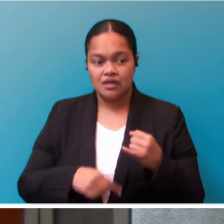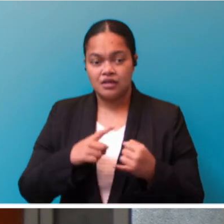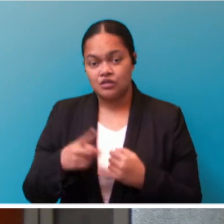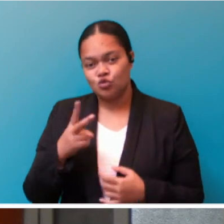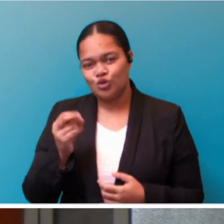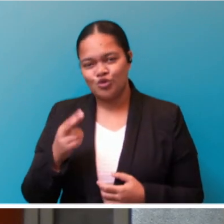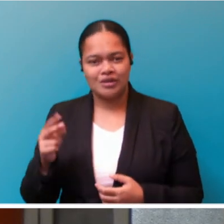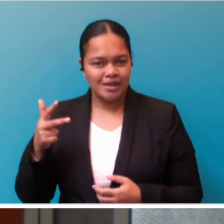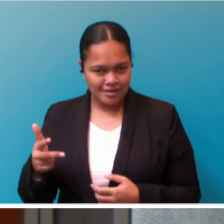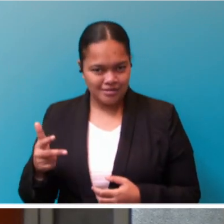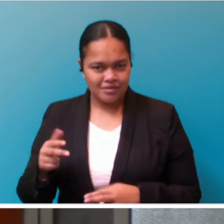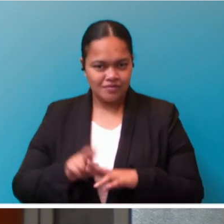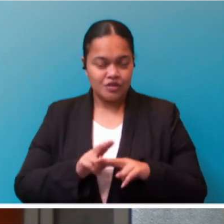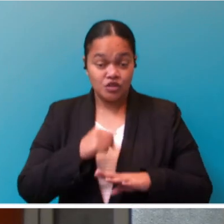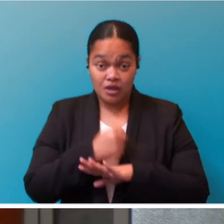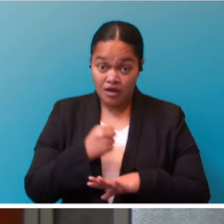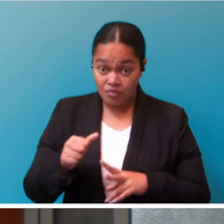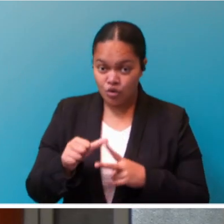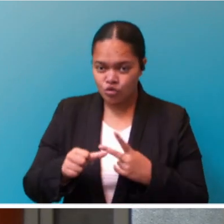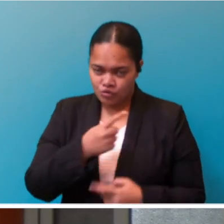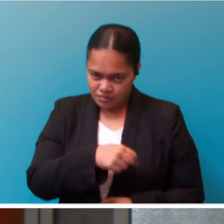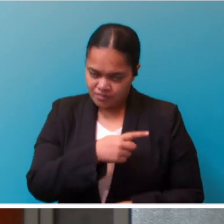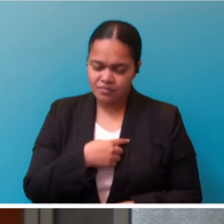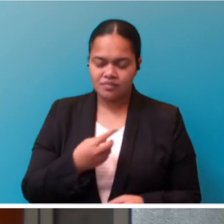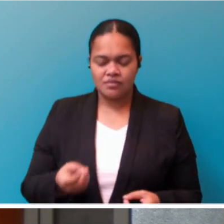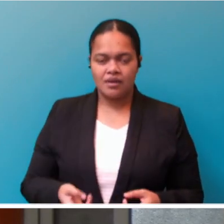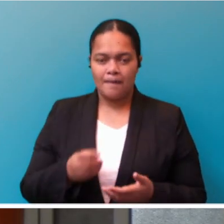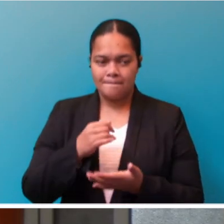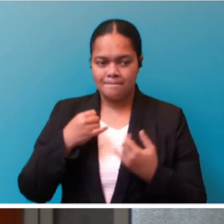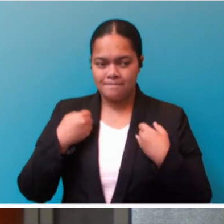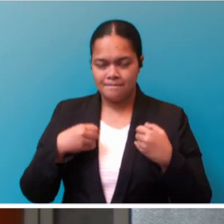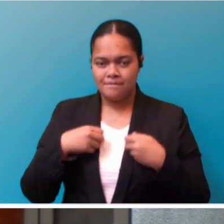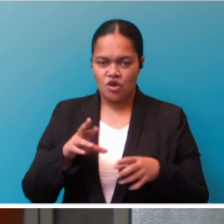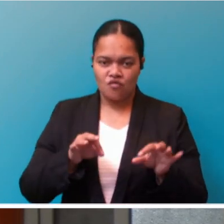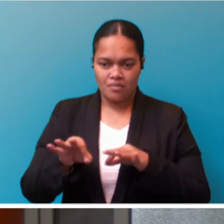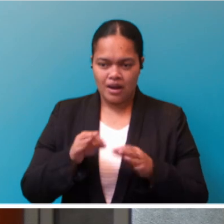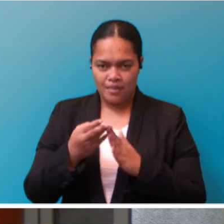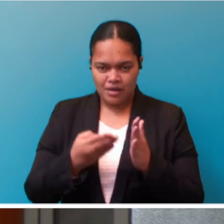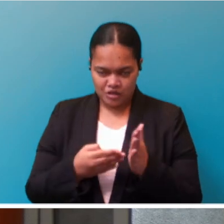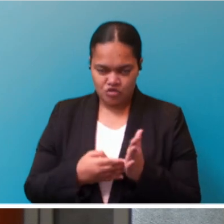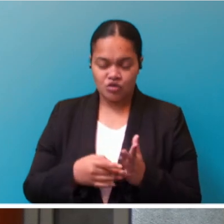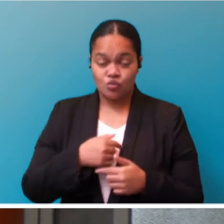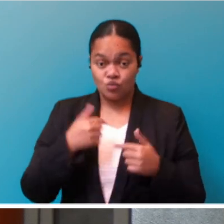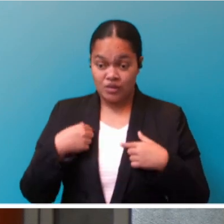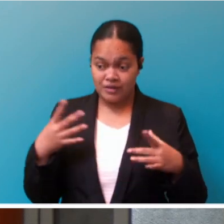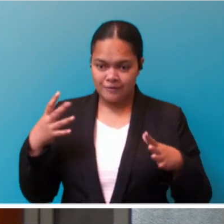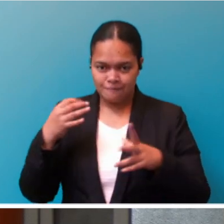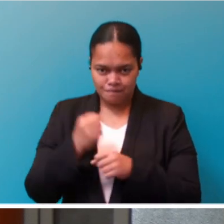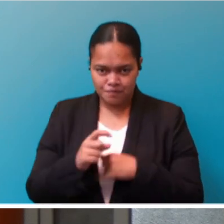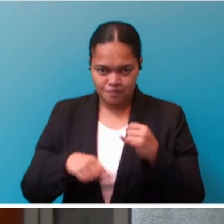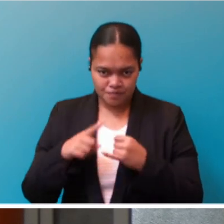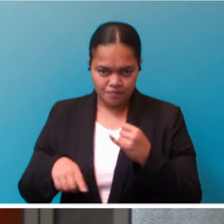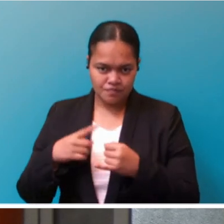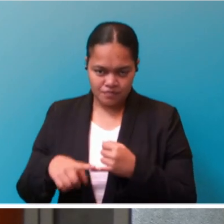2028. Fiji government has also dedicated budget for the implementation of the plan. We are finalizing the National Action Plan on Women's